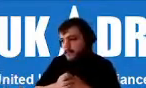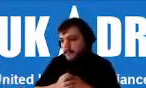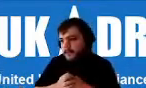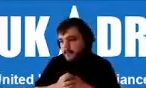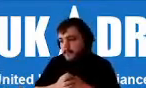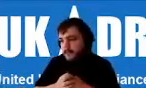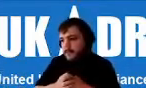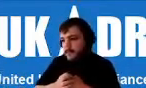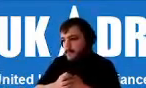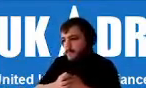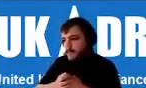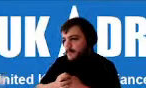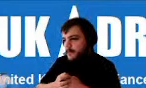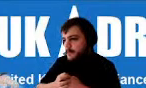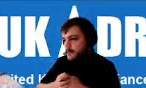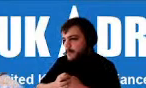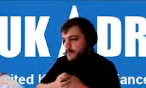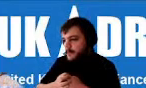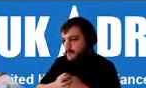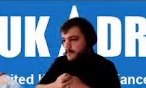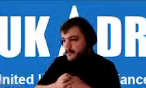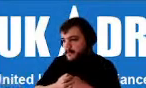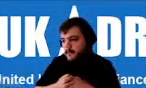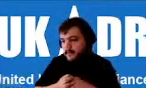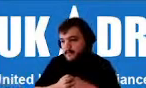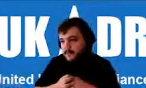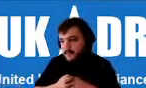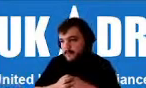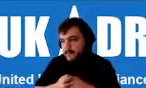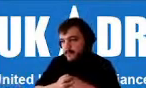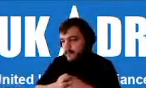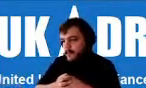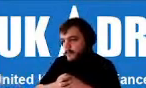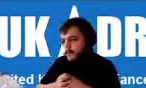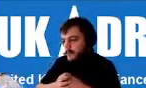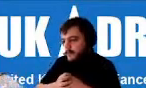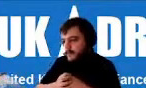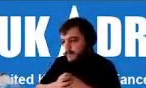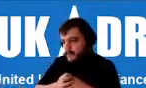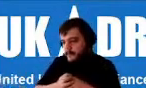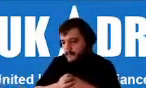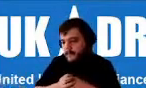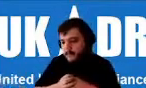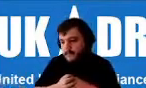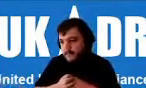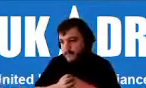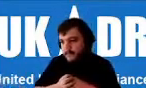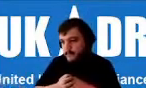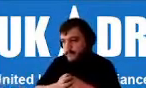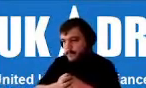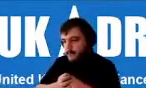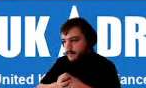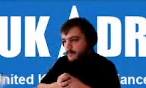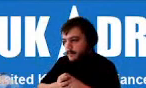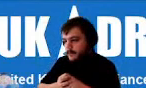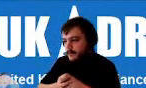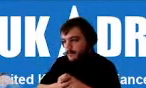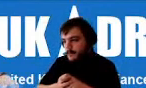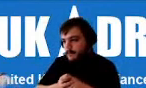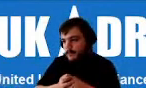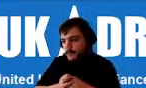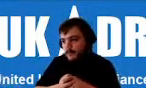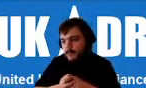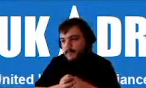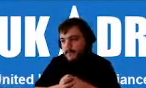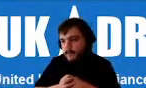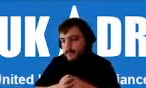or partly. When I was the scientific advisor, or the specialist advisor to the